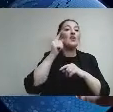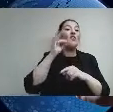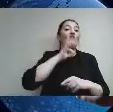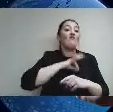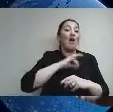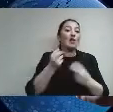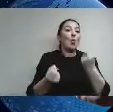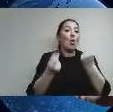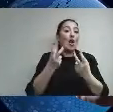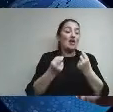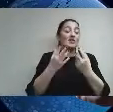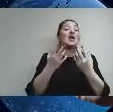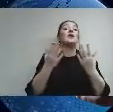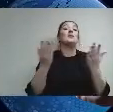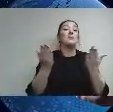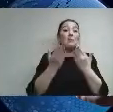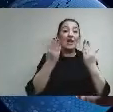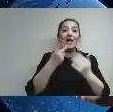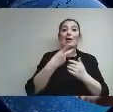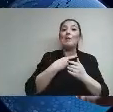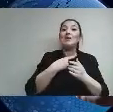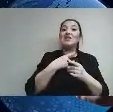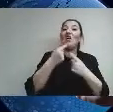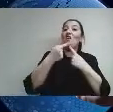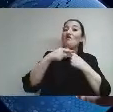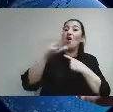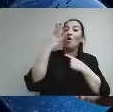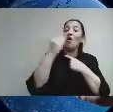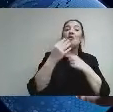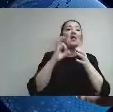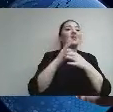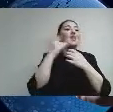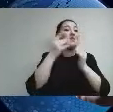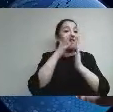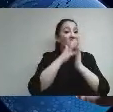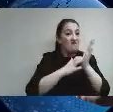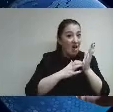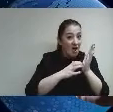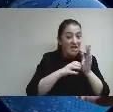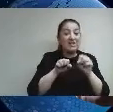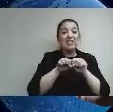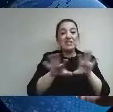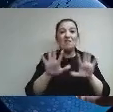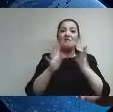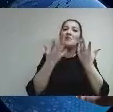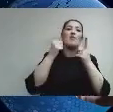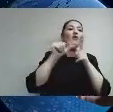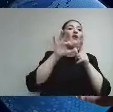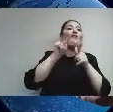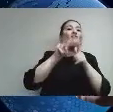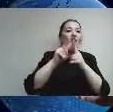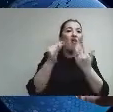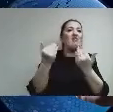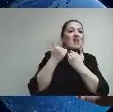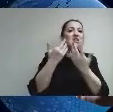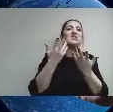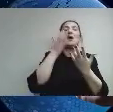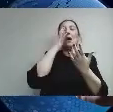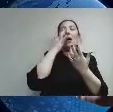system funding. So we are of the same status. We are regulated by the same laws with